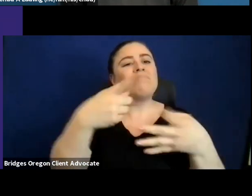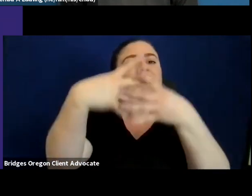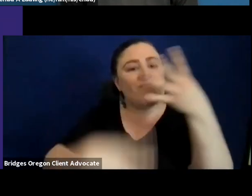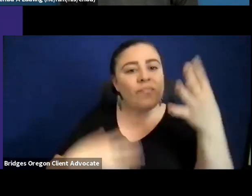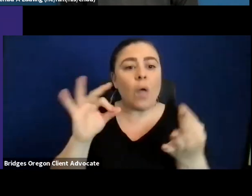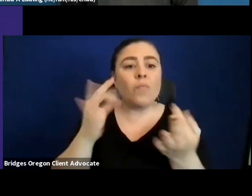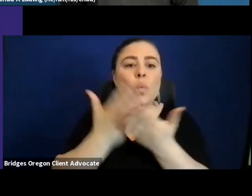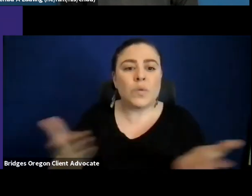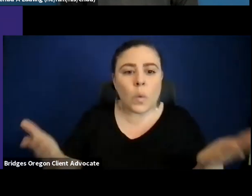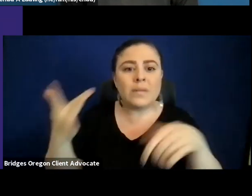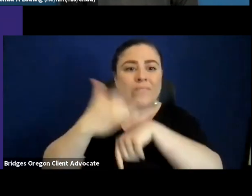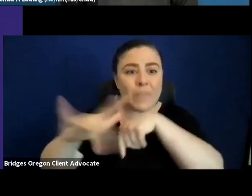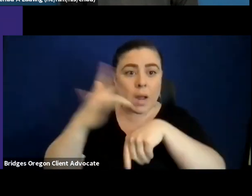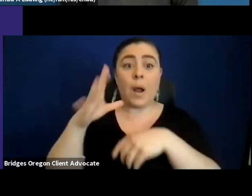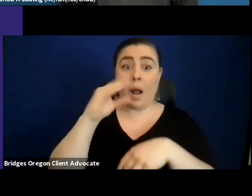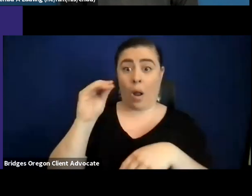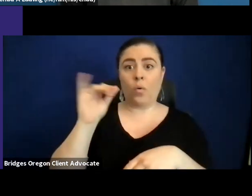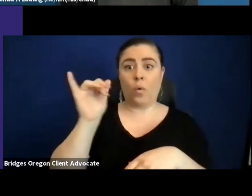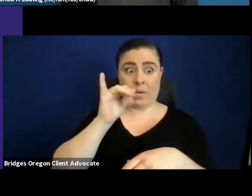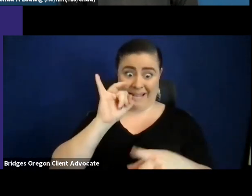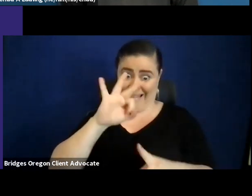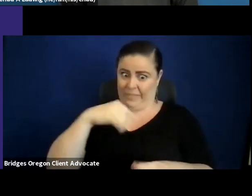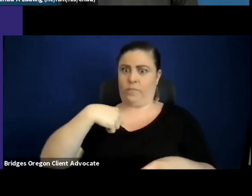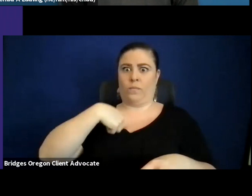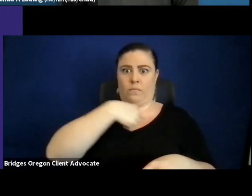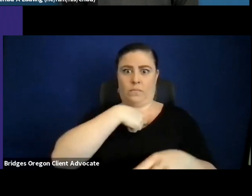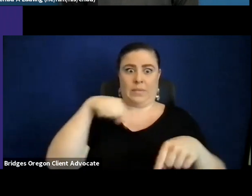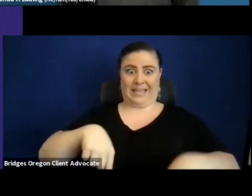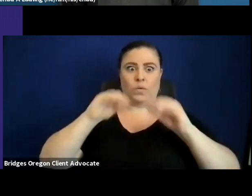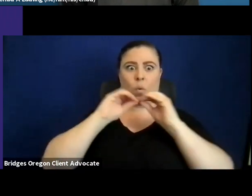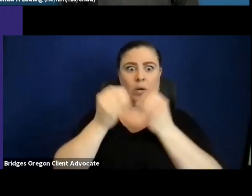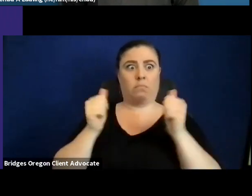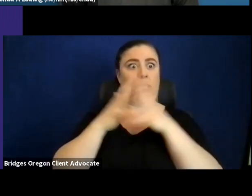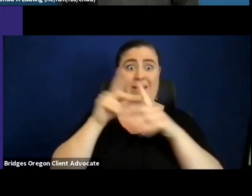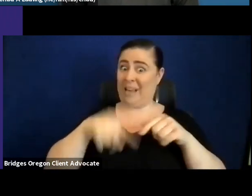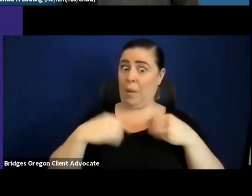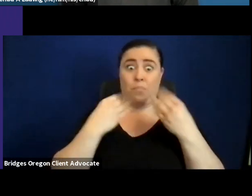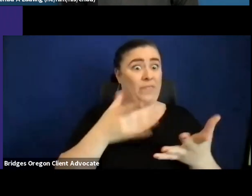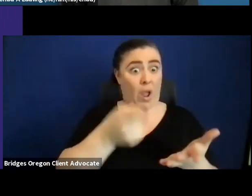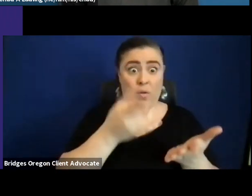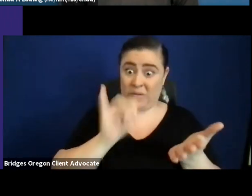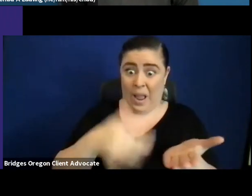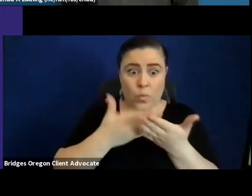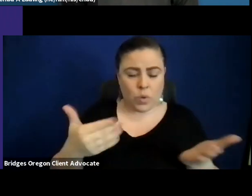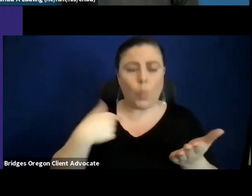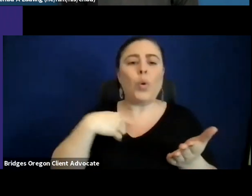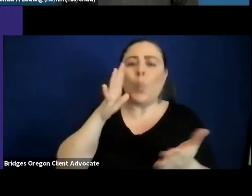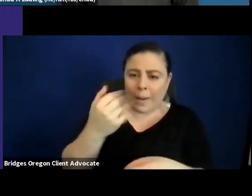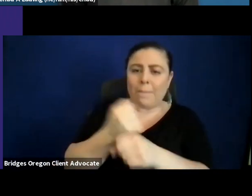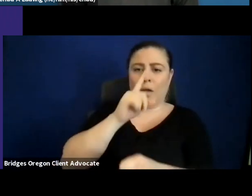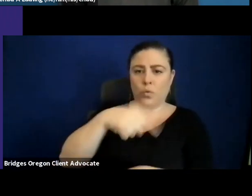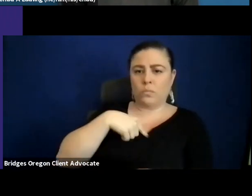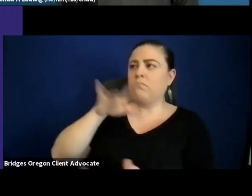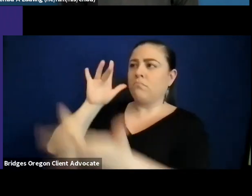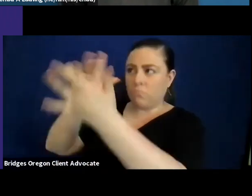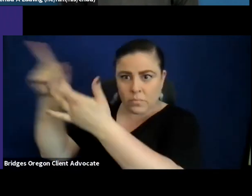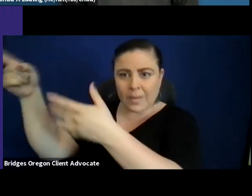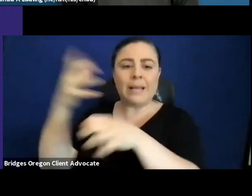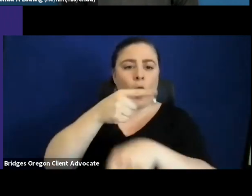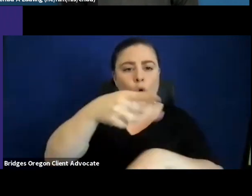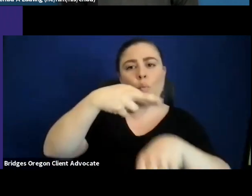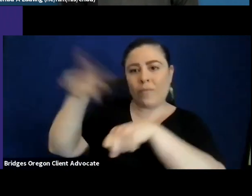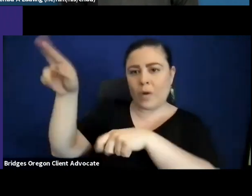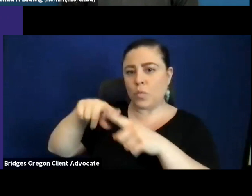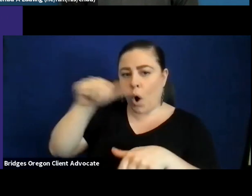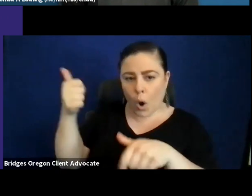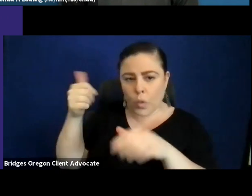all the way. And I'll provide a list of resources that are available. And then also, if we can't provide those resources, we'll make